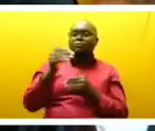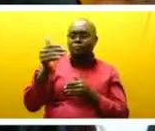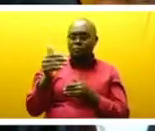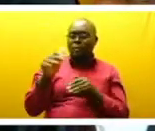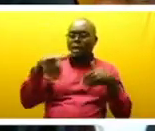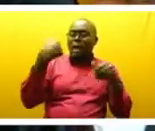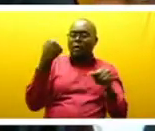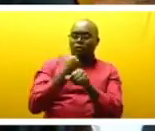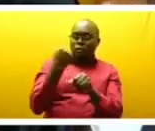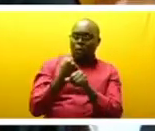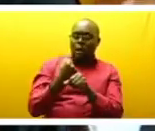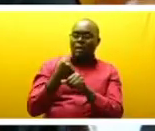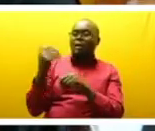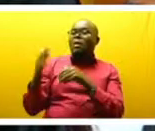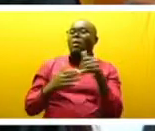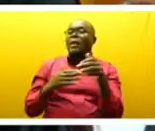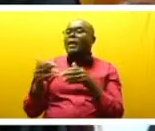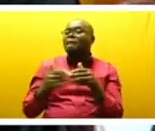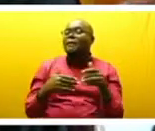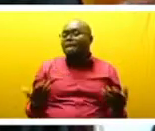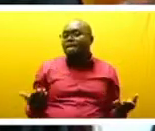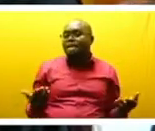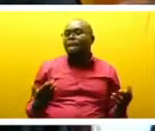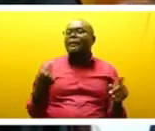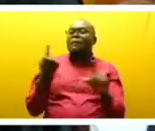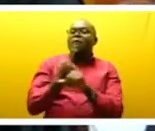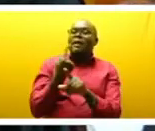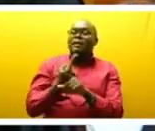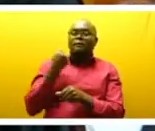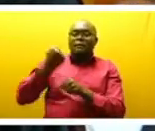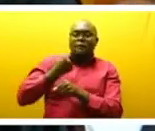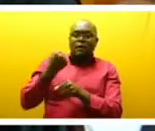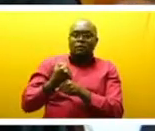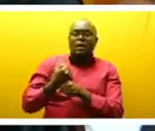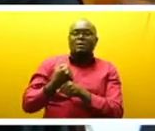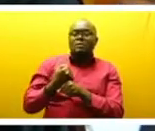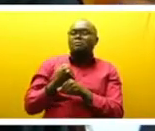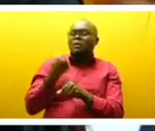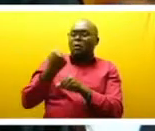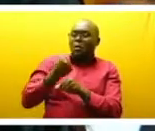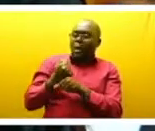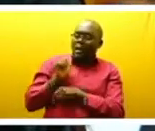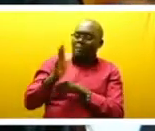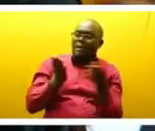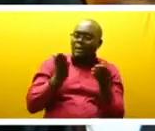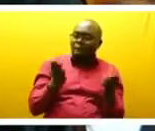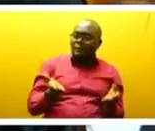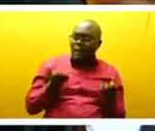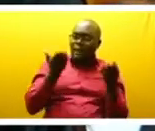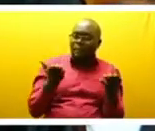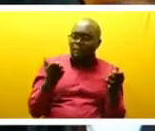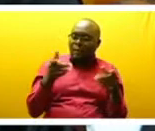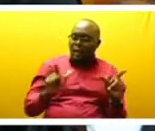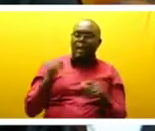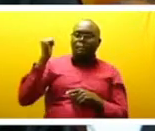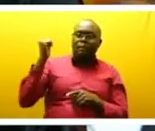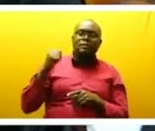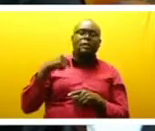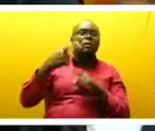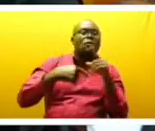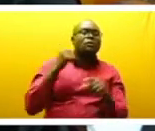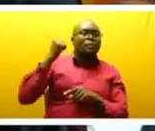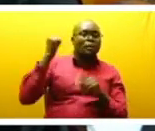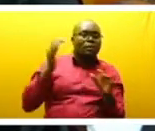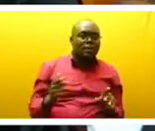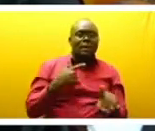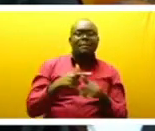operations whenever various functionaries are discharging their duties. Let politicians do politics, but